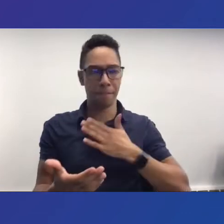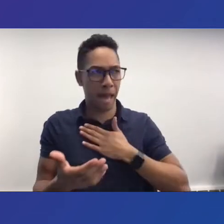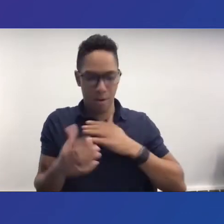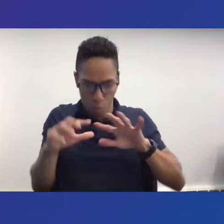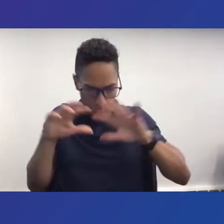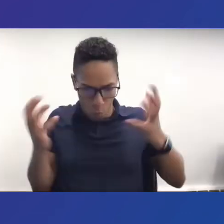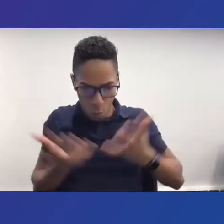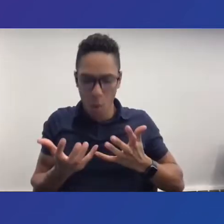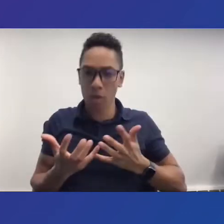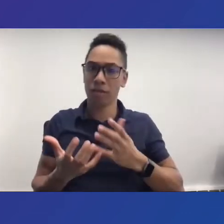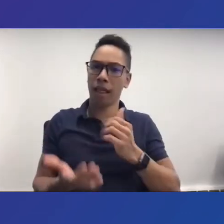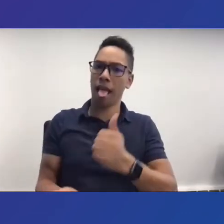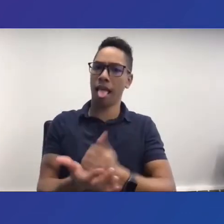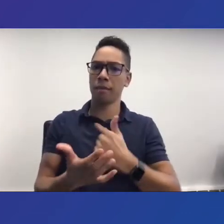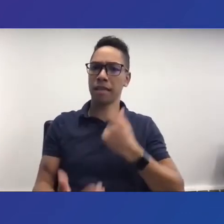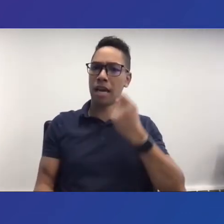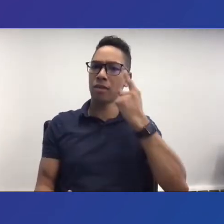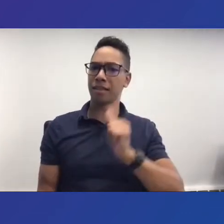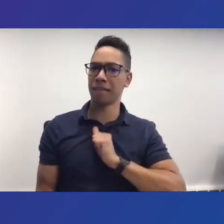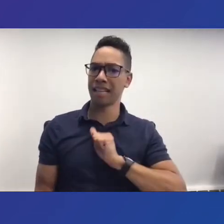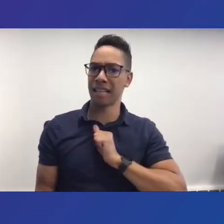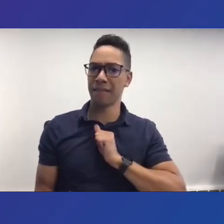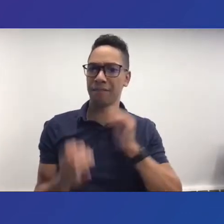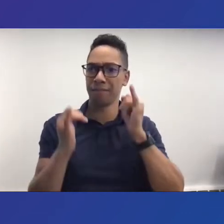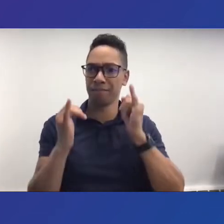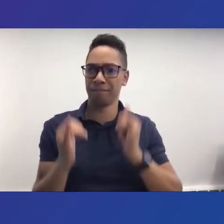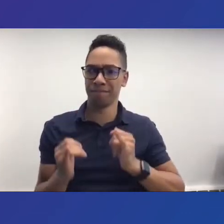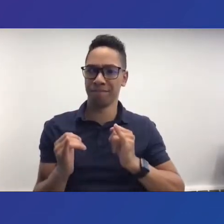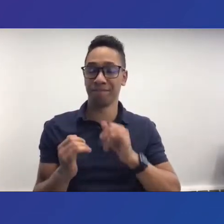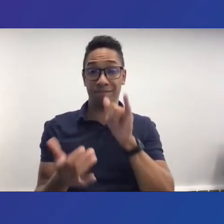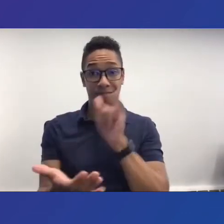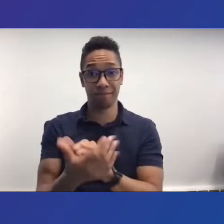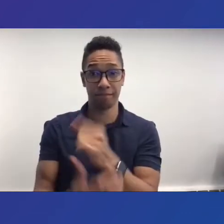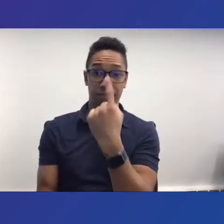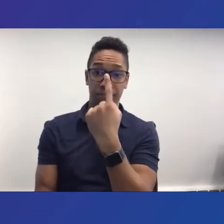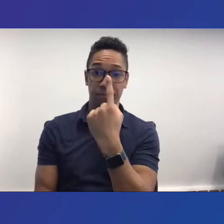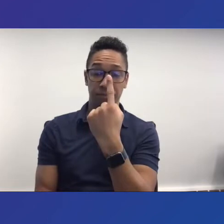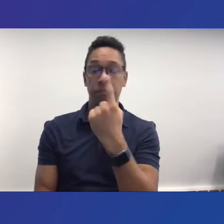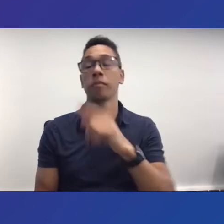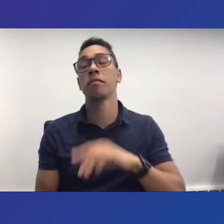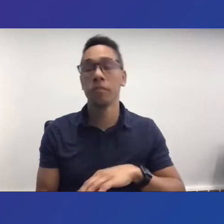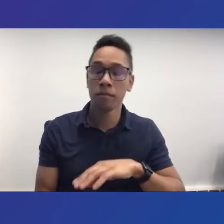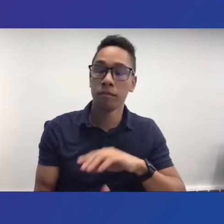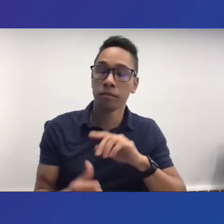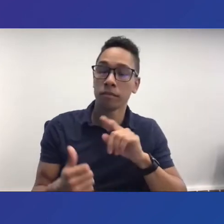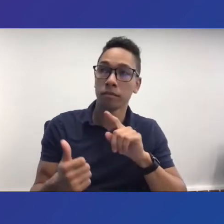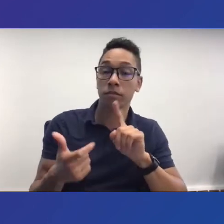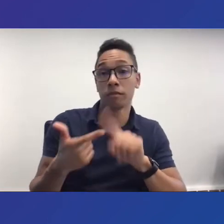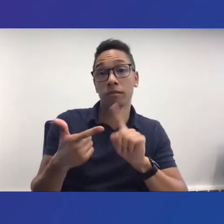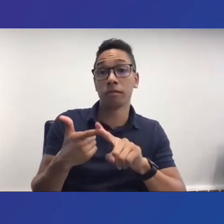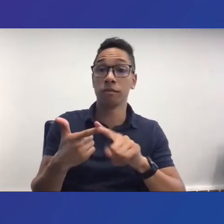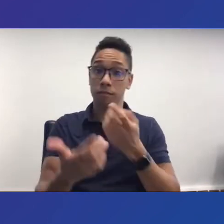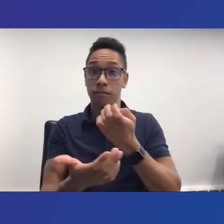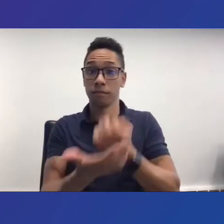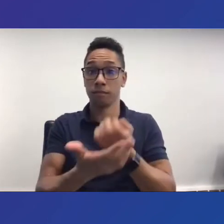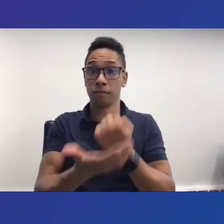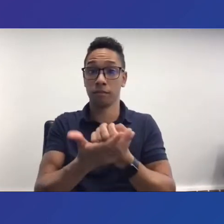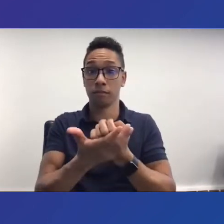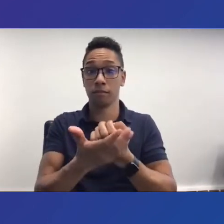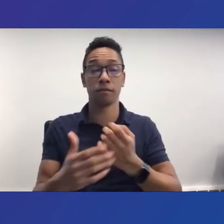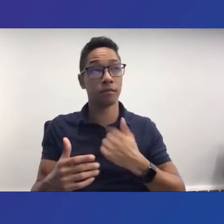and myself as an individual. So that's one. Also, I guess in terms of economics, is that I'm able